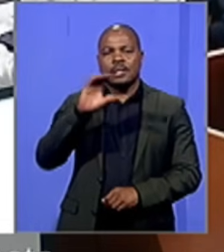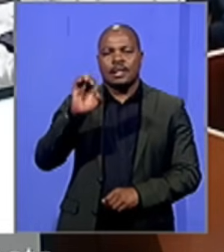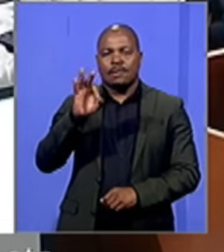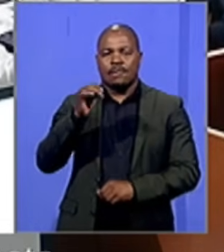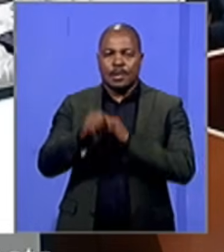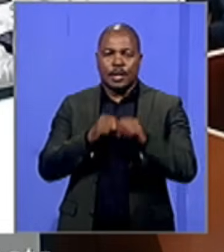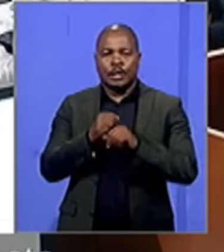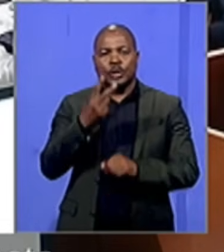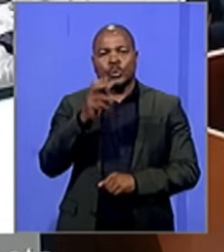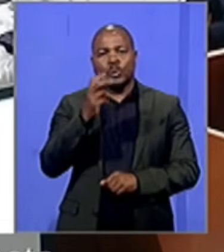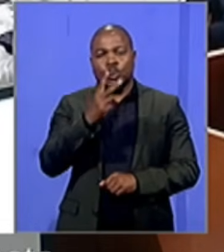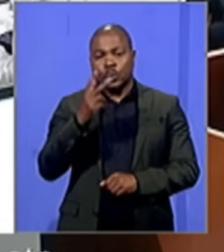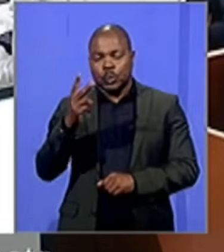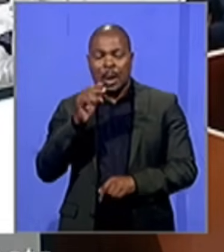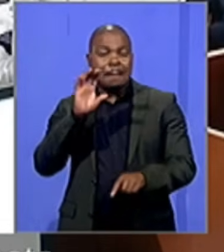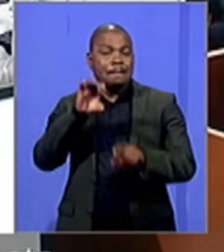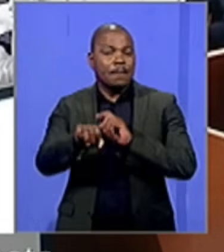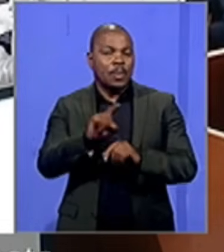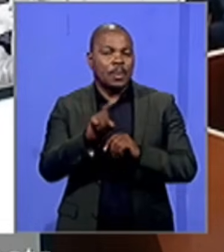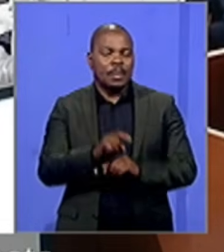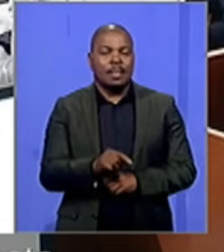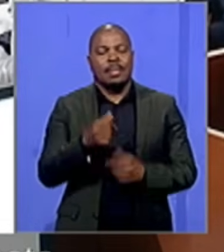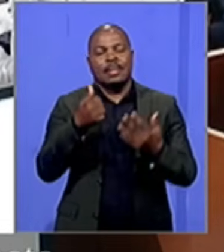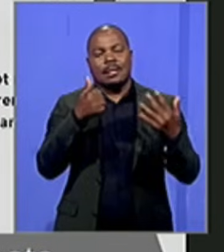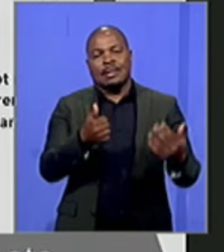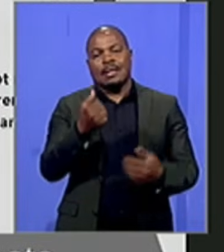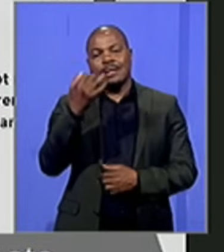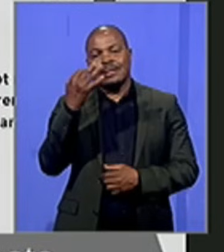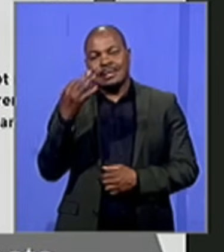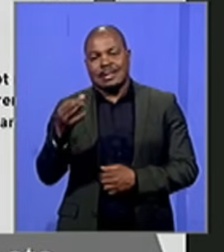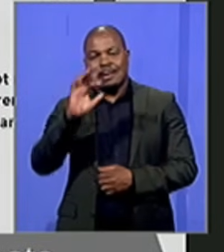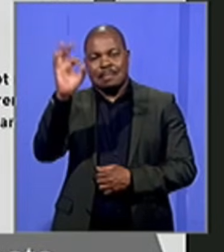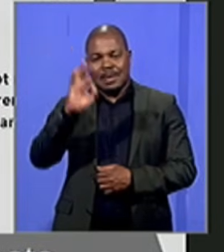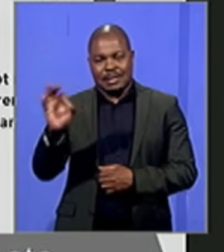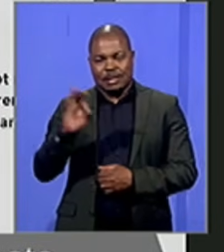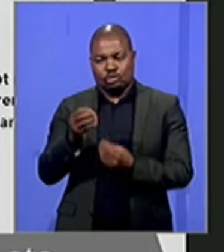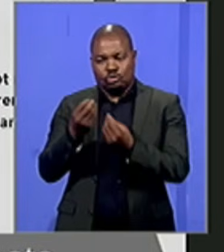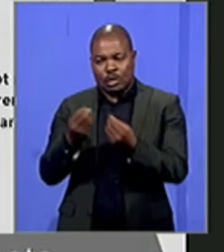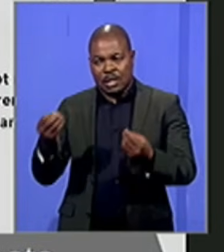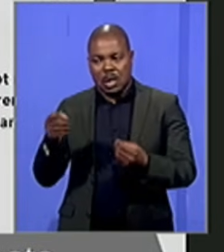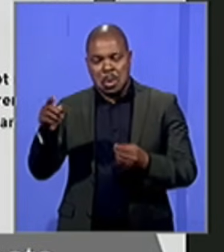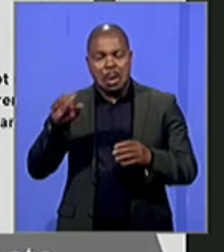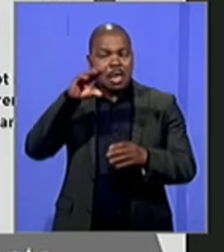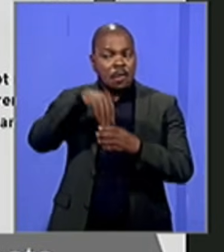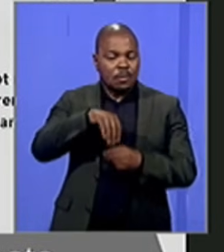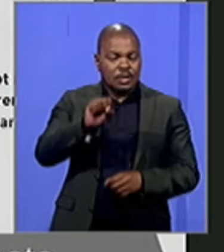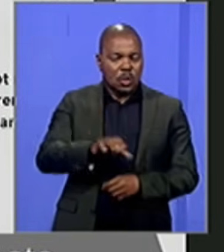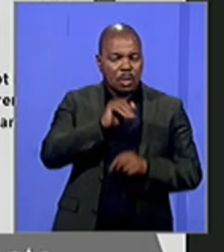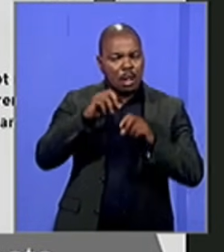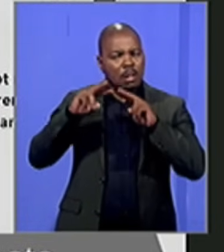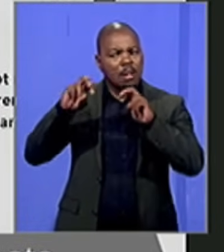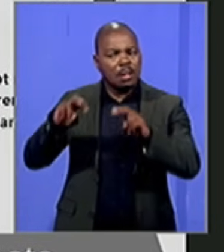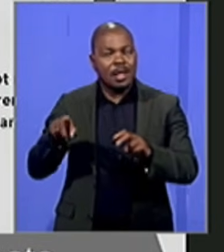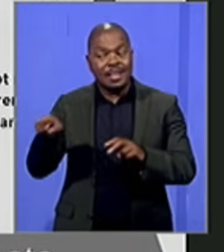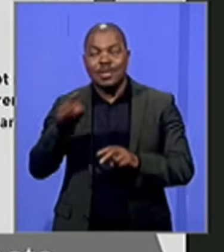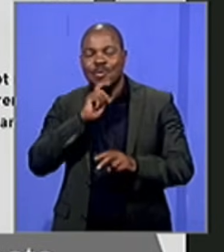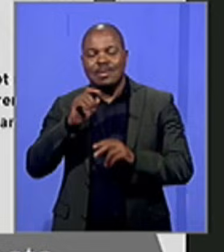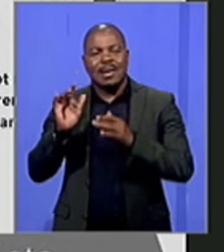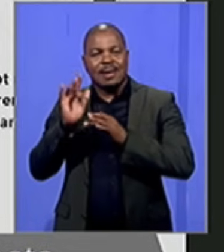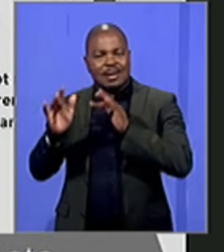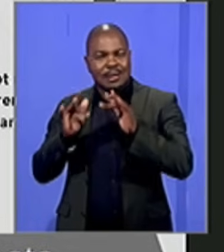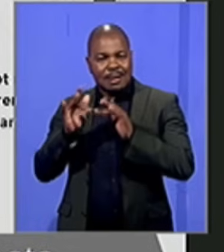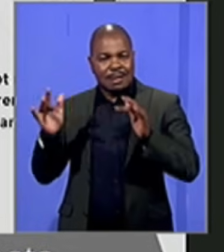2022 e senotse gore diperesente di le 63 tsa bana ba ba nnileng karolo ya patlisiso eno mo Afrika Borwa ba ba dirisang inthanete